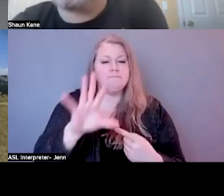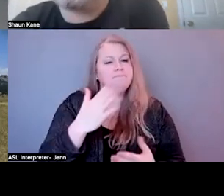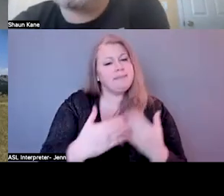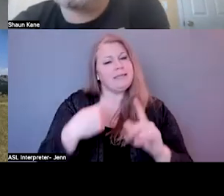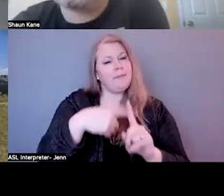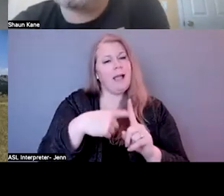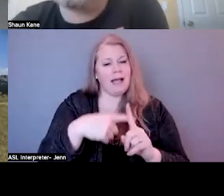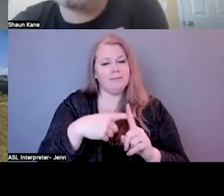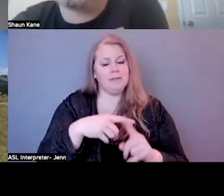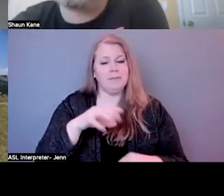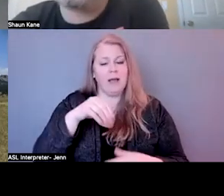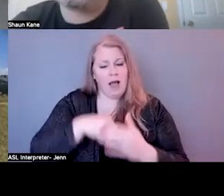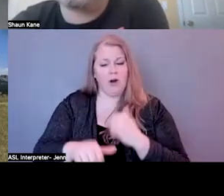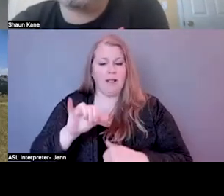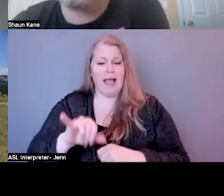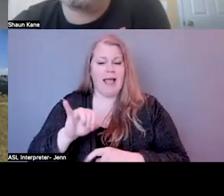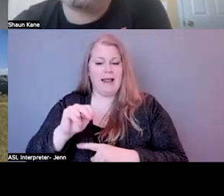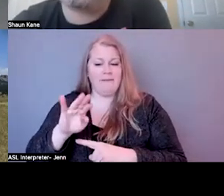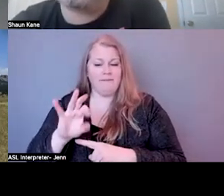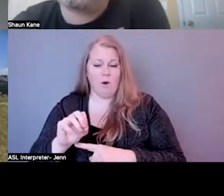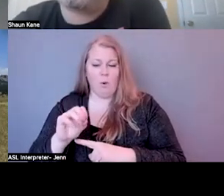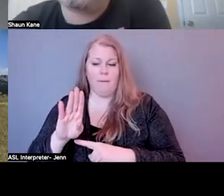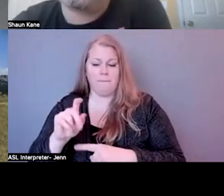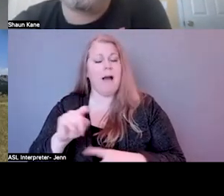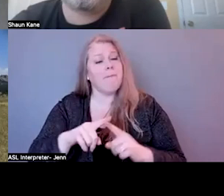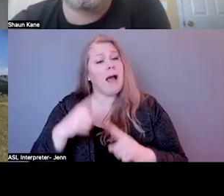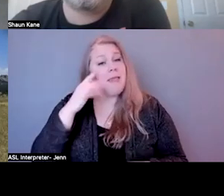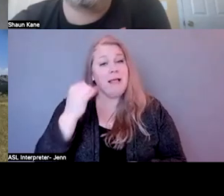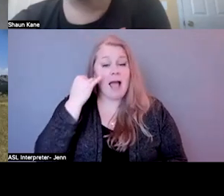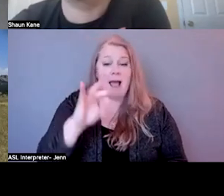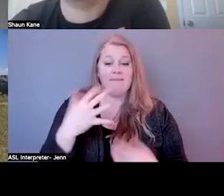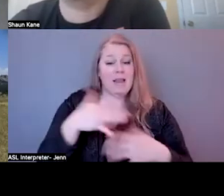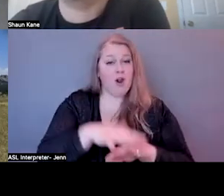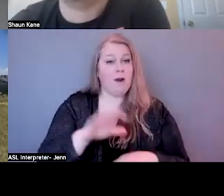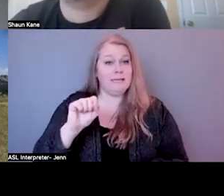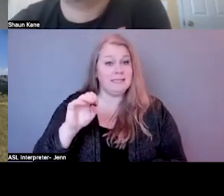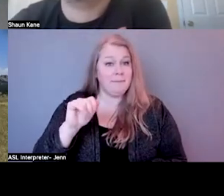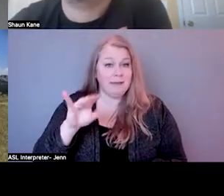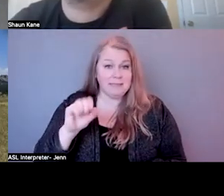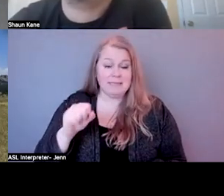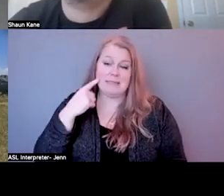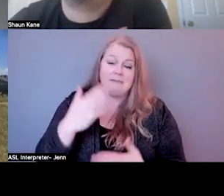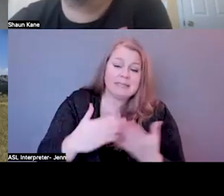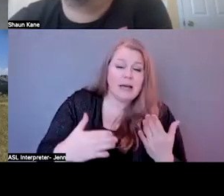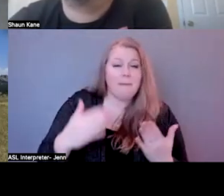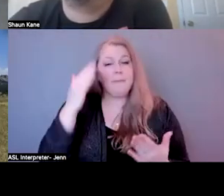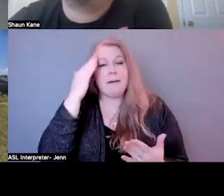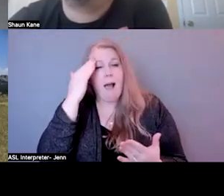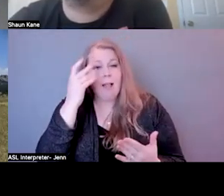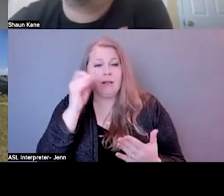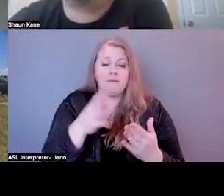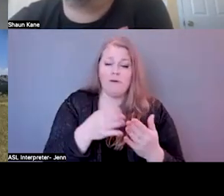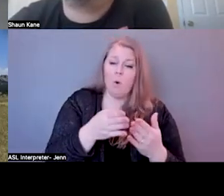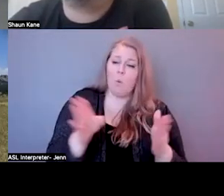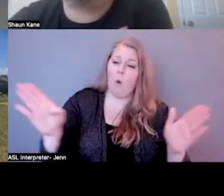heading of Infobot. But I think this notion of integrative semantics, systems that actually have some knowledge of a very wide,